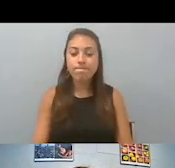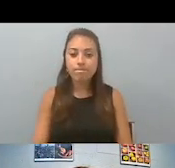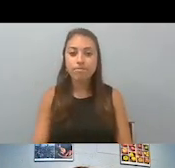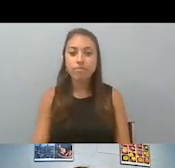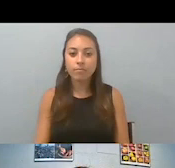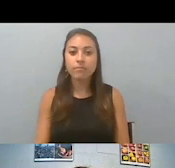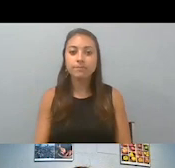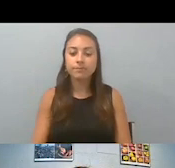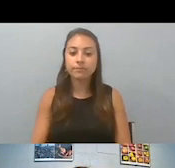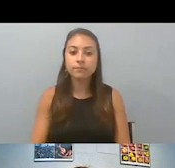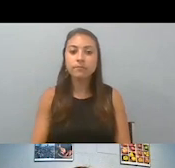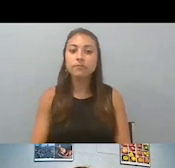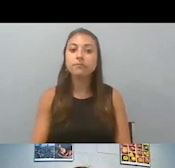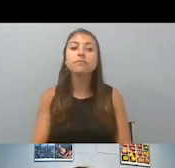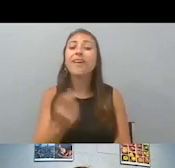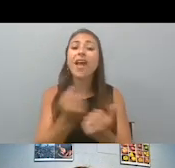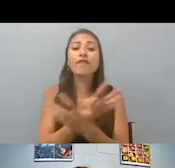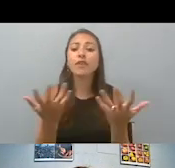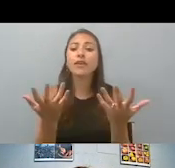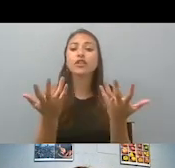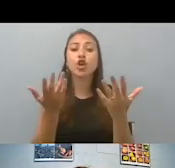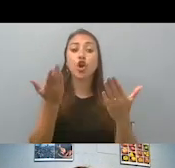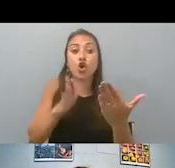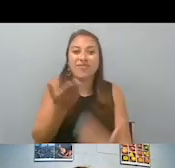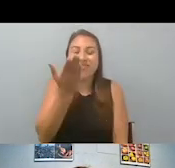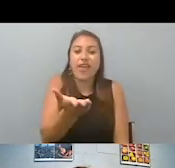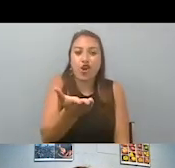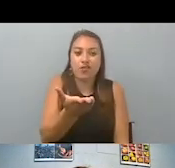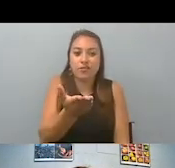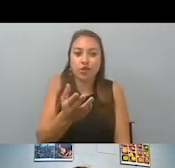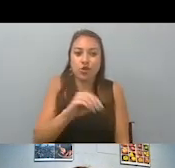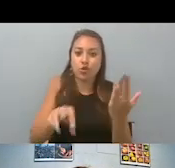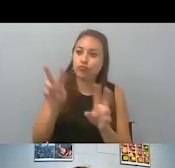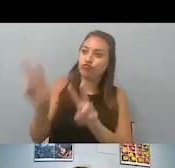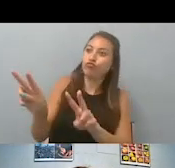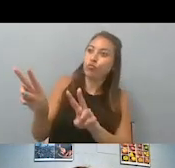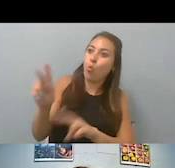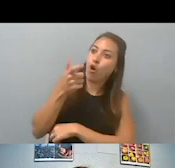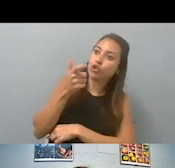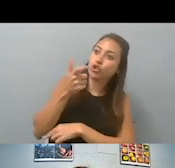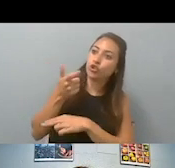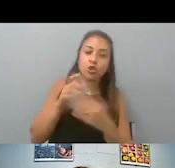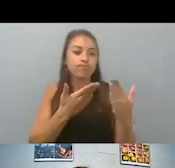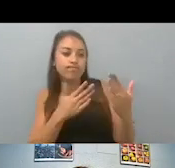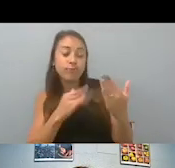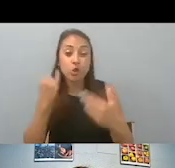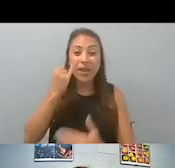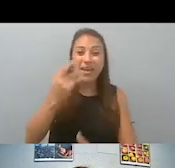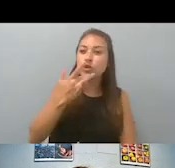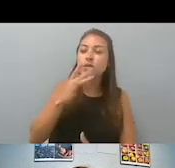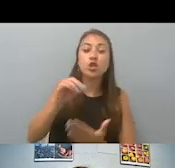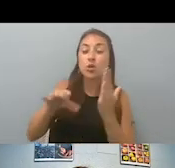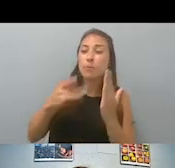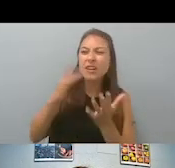good thing about this is everything's kind of cooked out in front in an action station format. So it allows us to really customize any